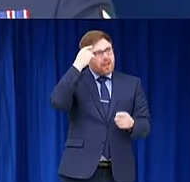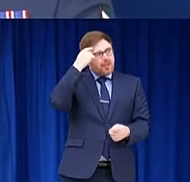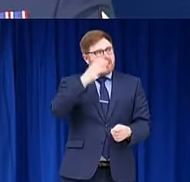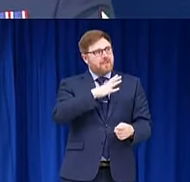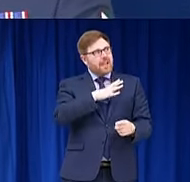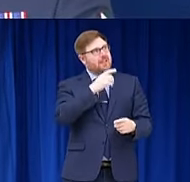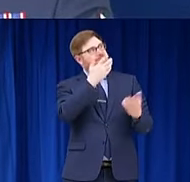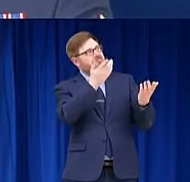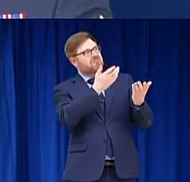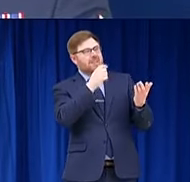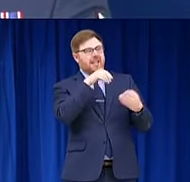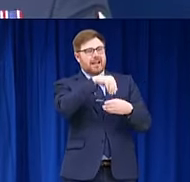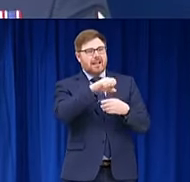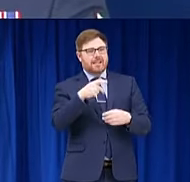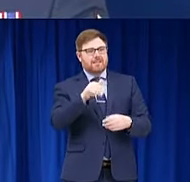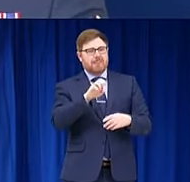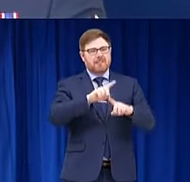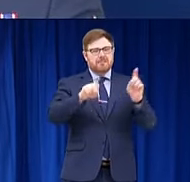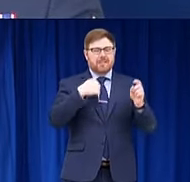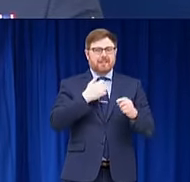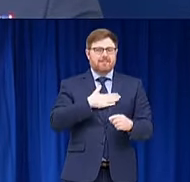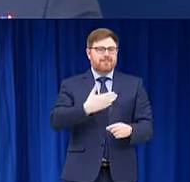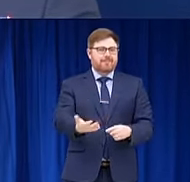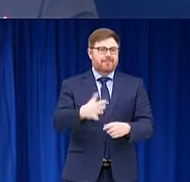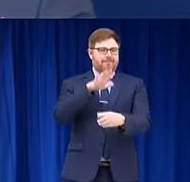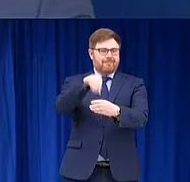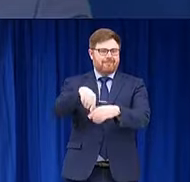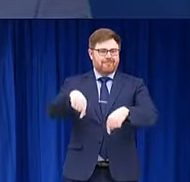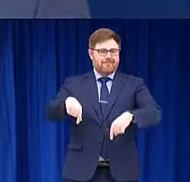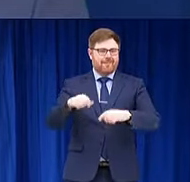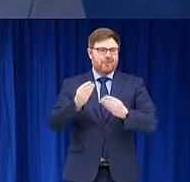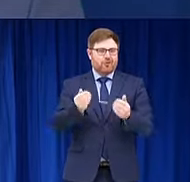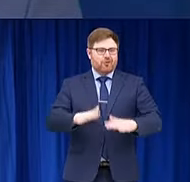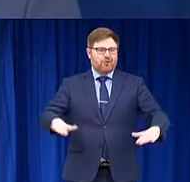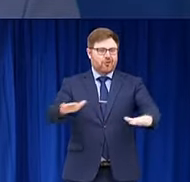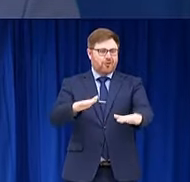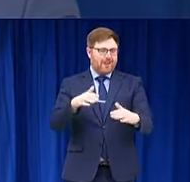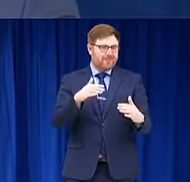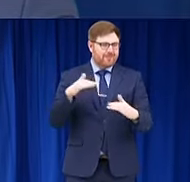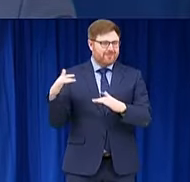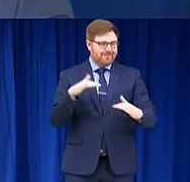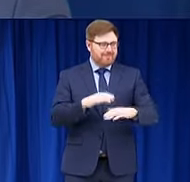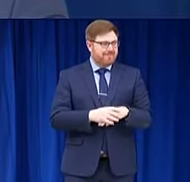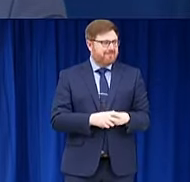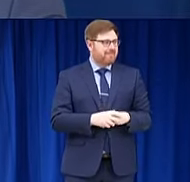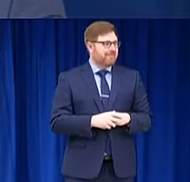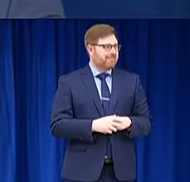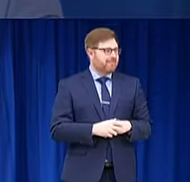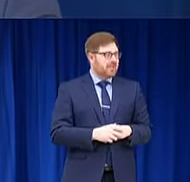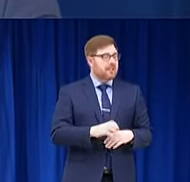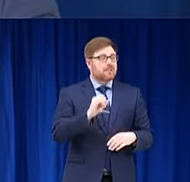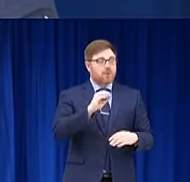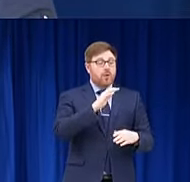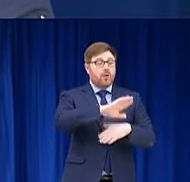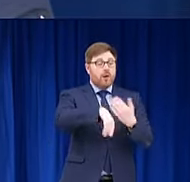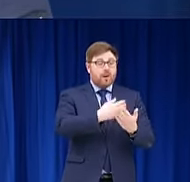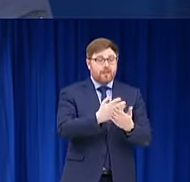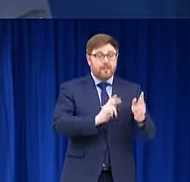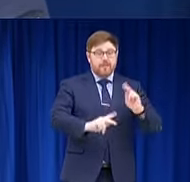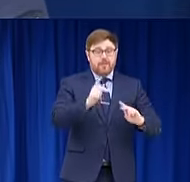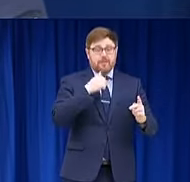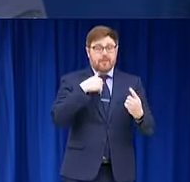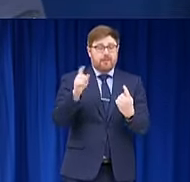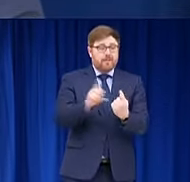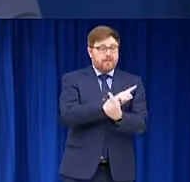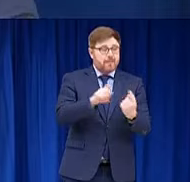ground. When enlisting has been one of the best decisions of my life, from the people I've met, and the opportunities